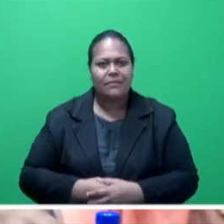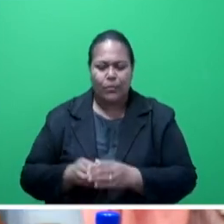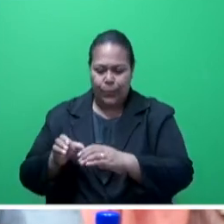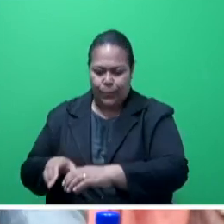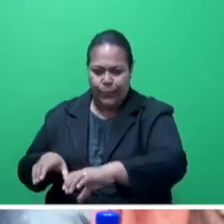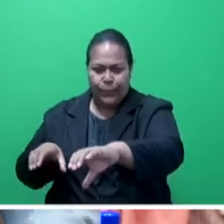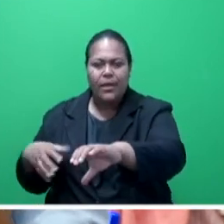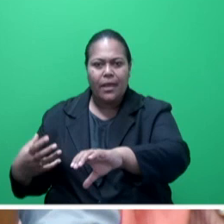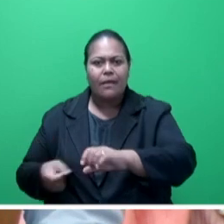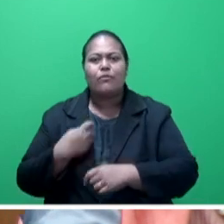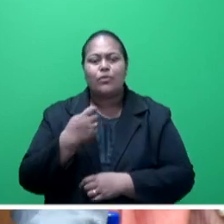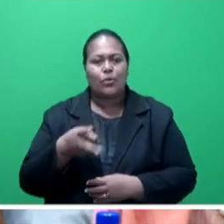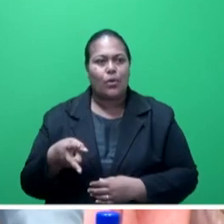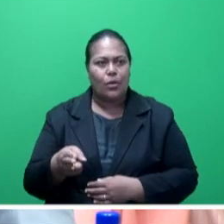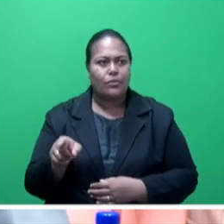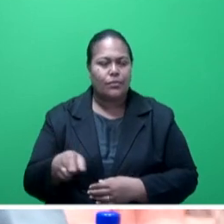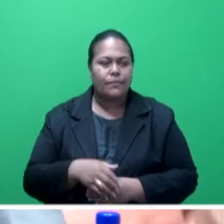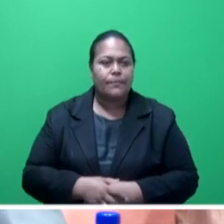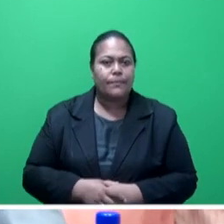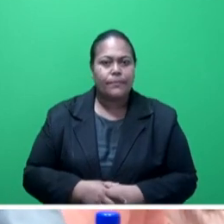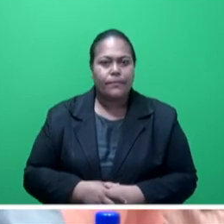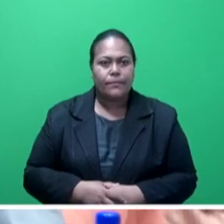be commissioned in the not too distant future.